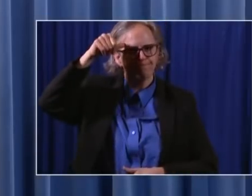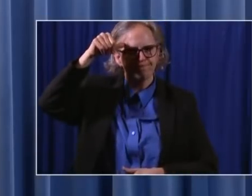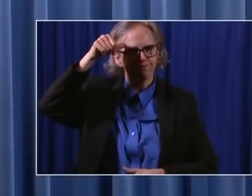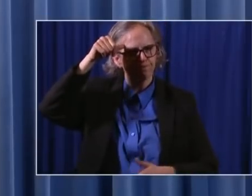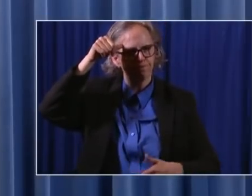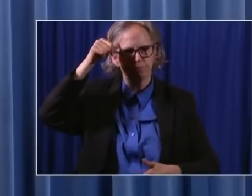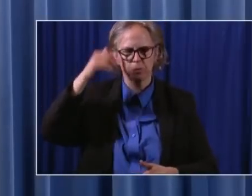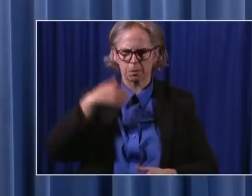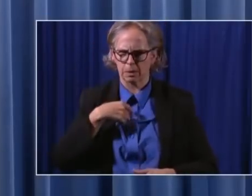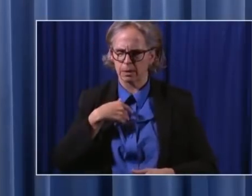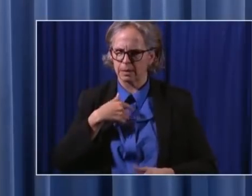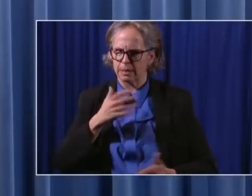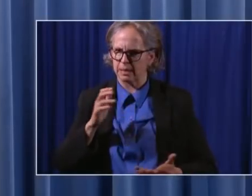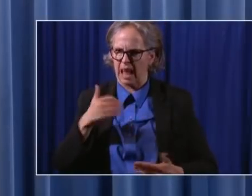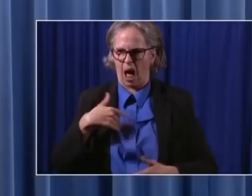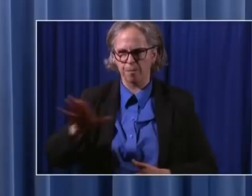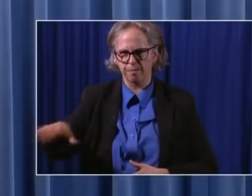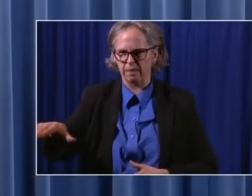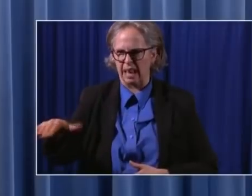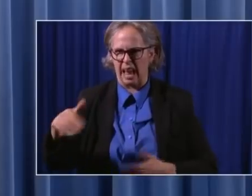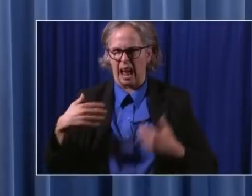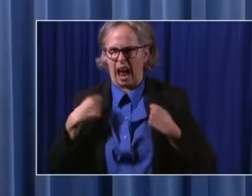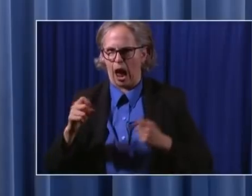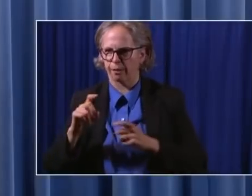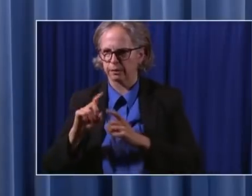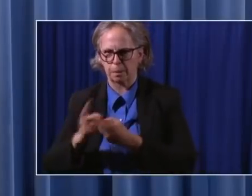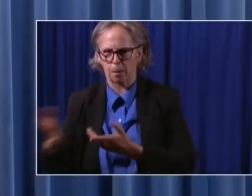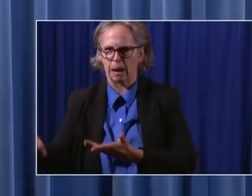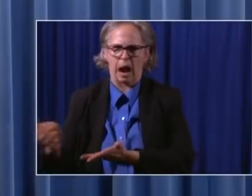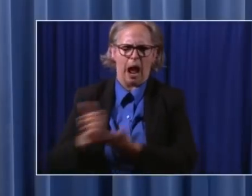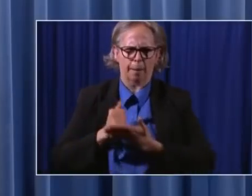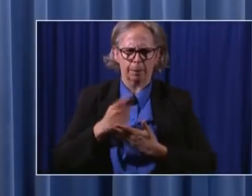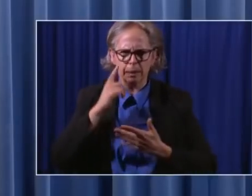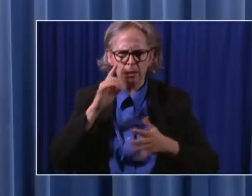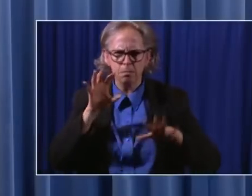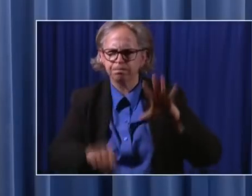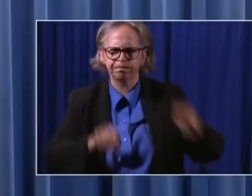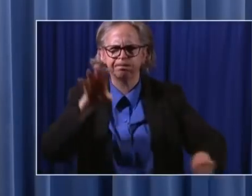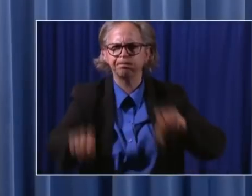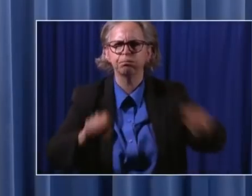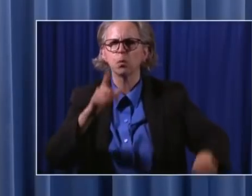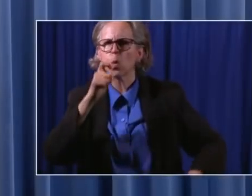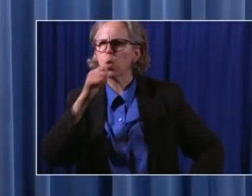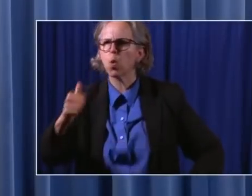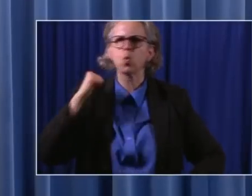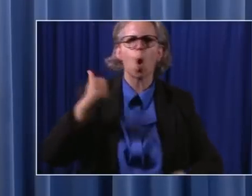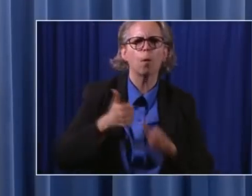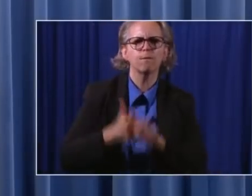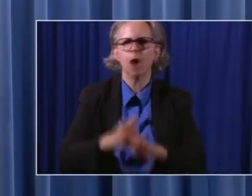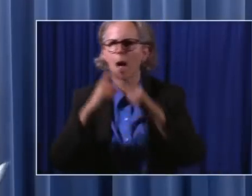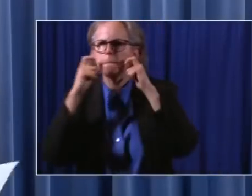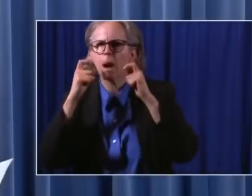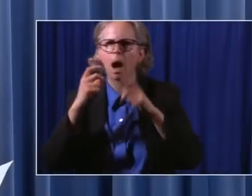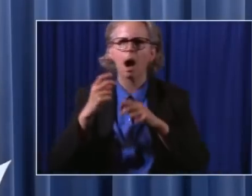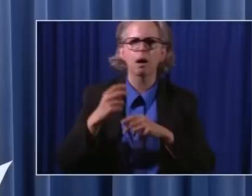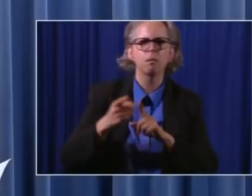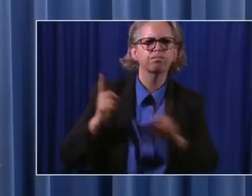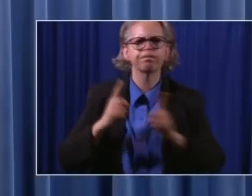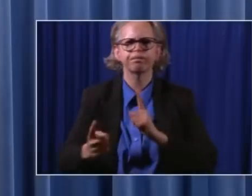to pinpoint those, and that will be work that's going to continue to be done by the Ohio Investigative